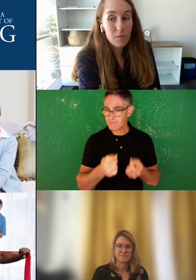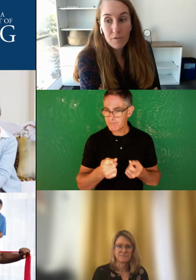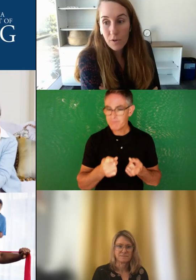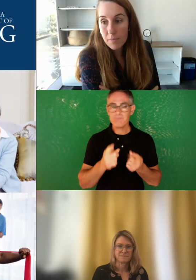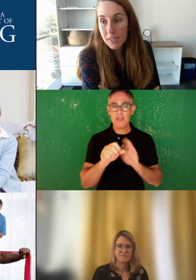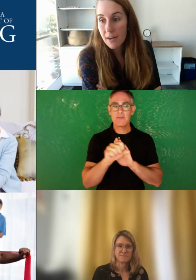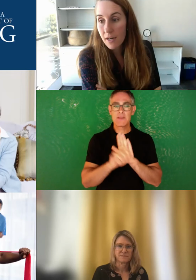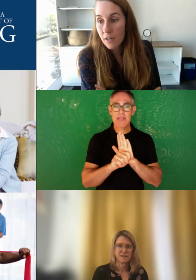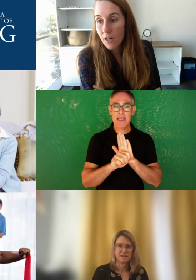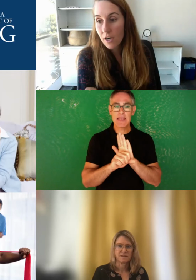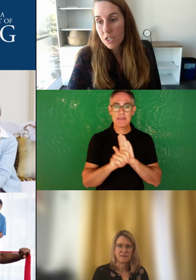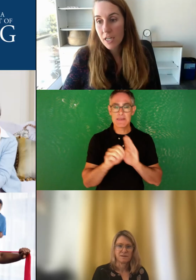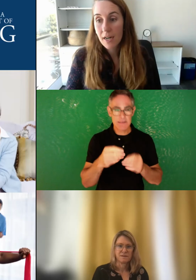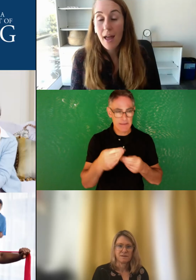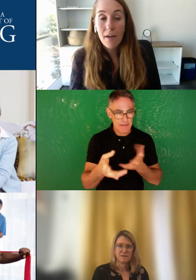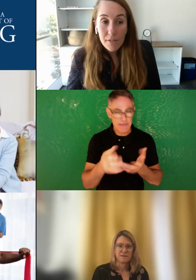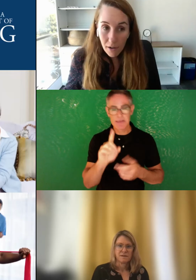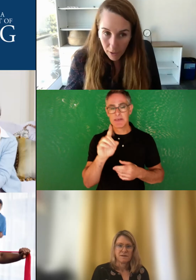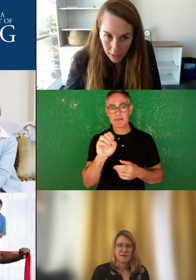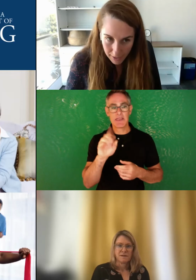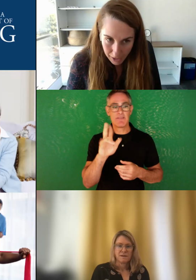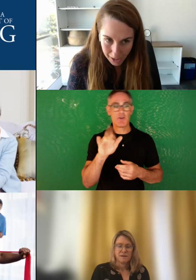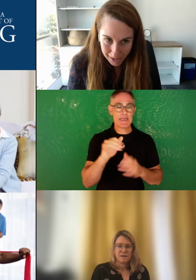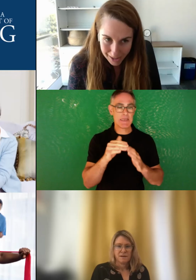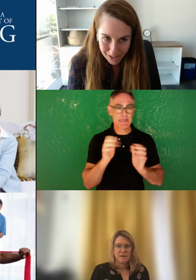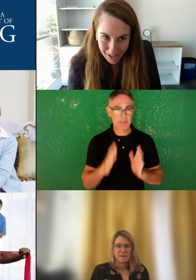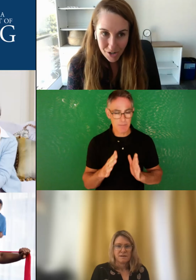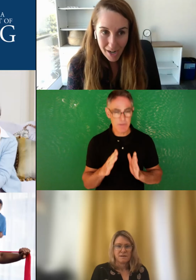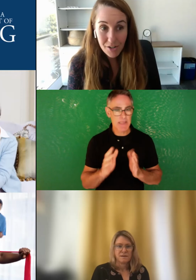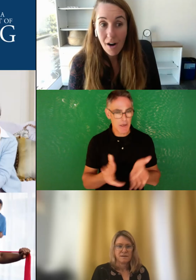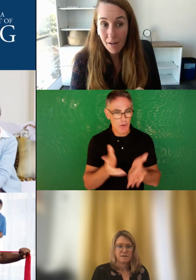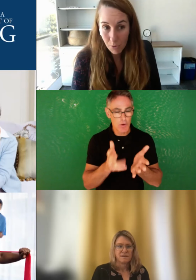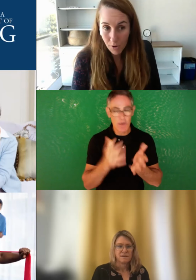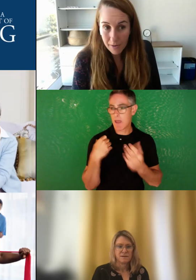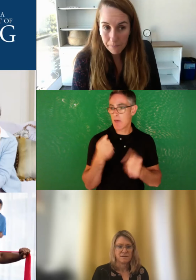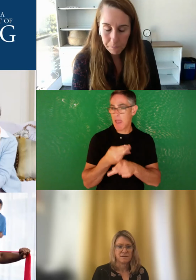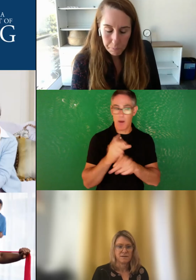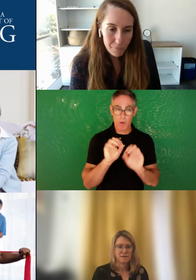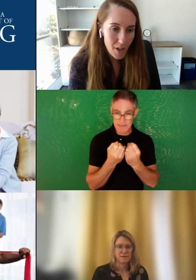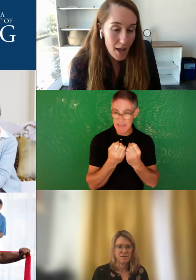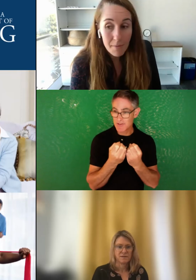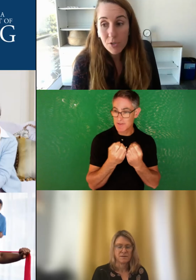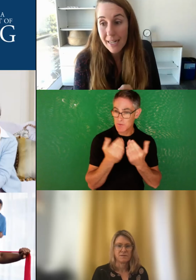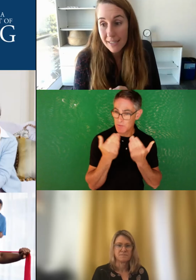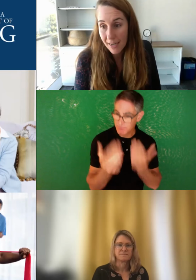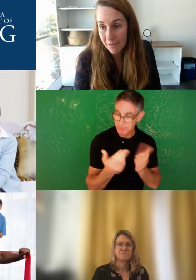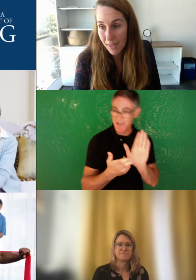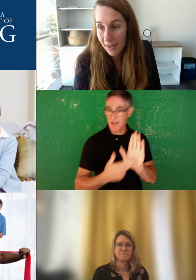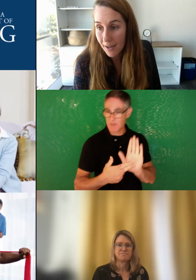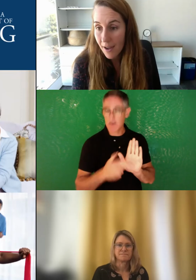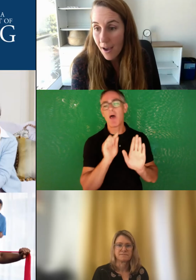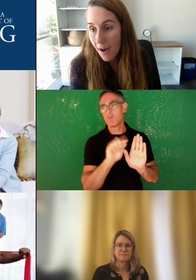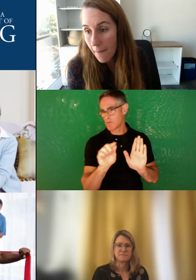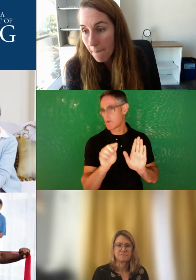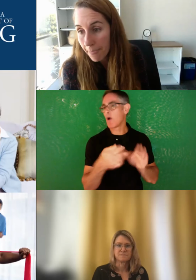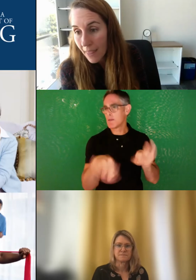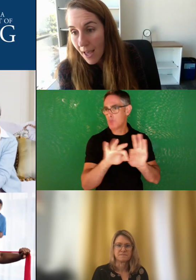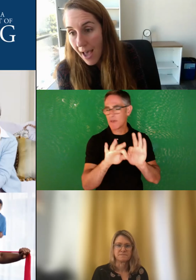system reforms that are encouraging healthcare organizations to contract are important. So that's not something